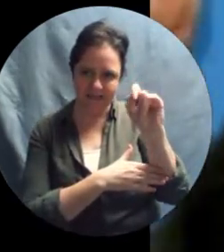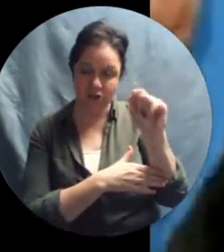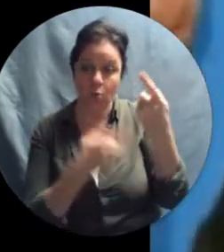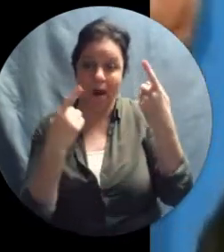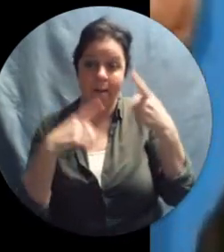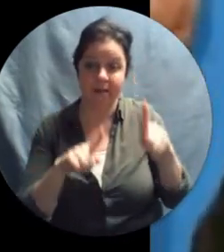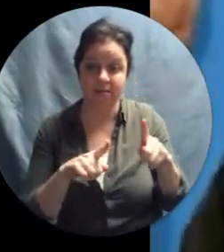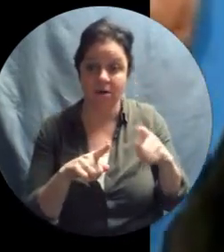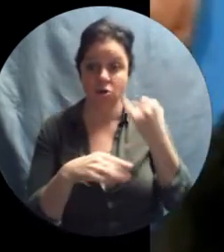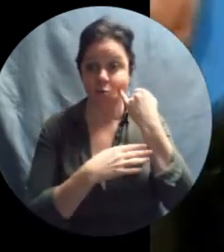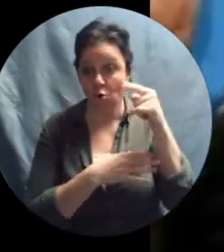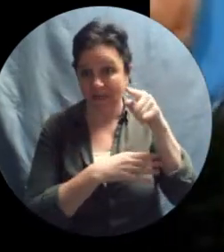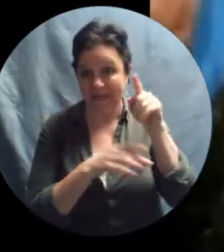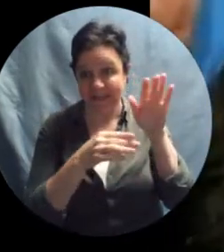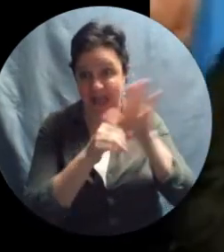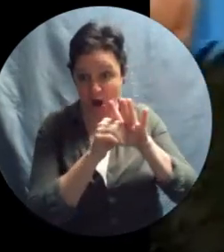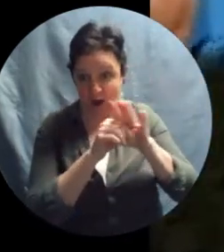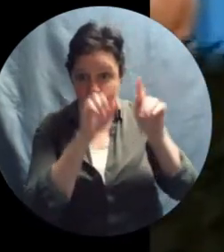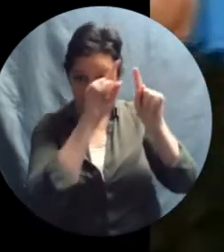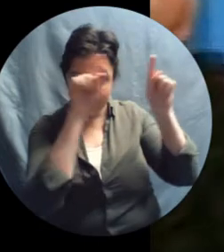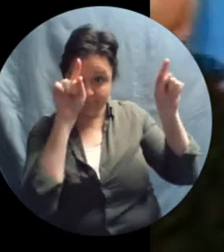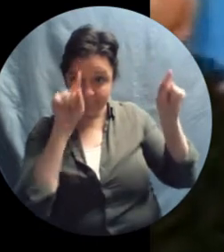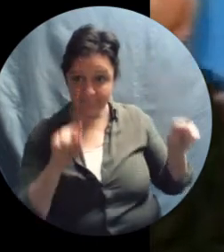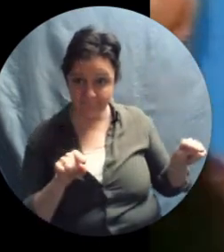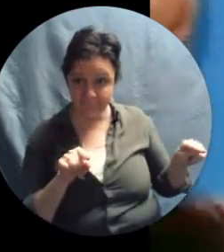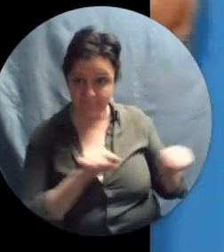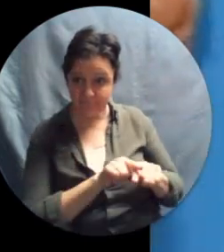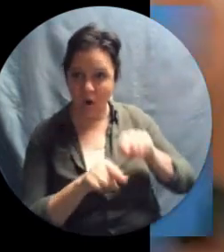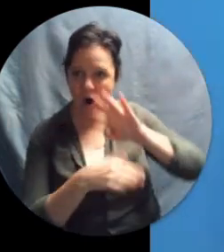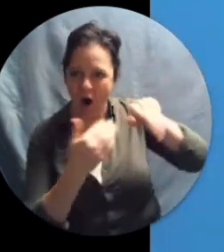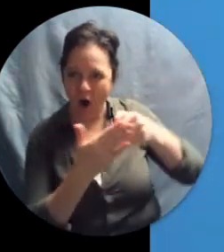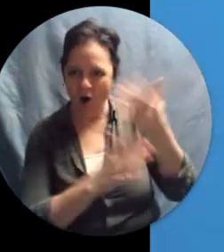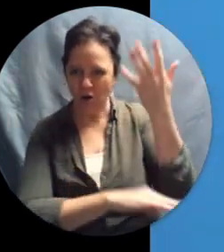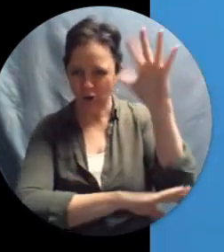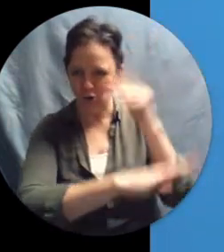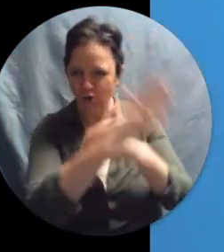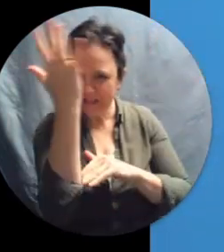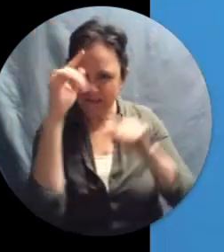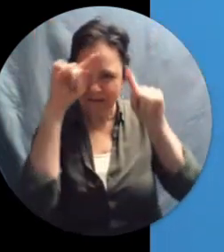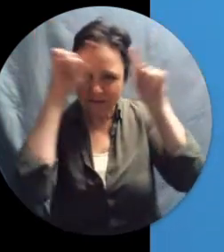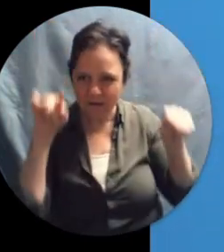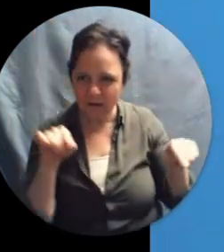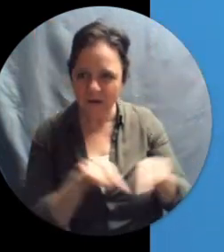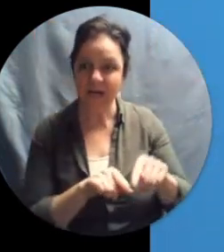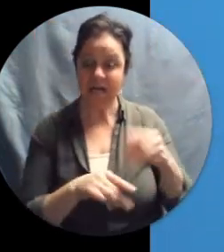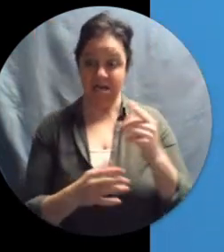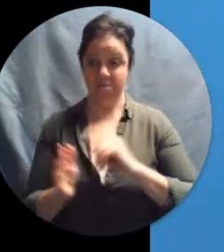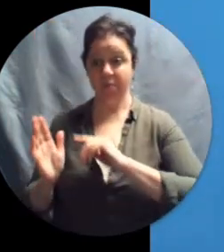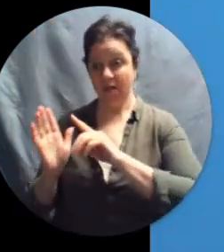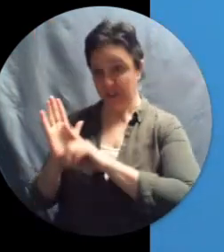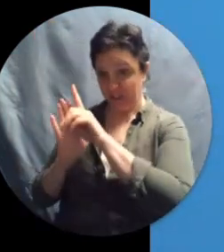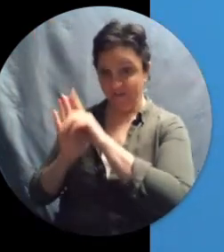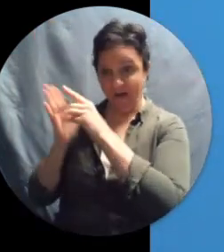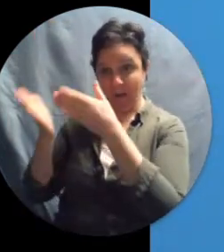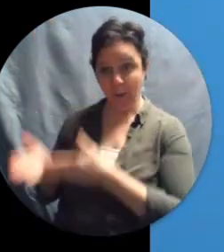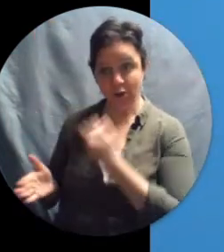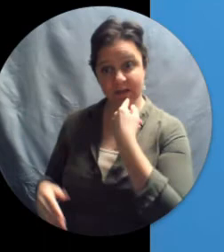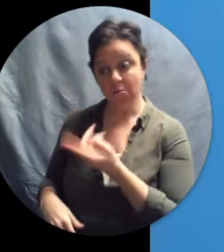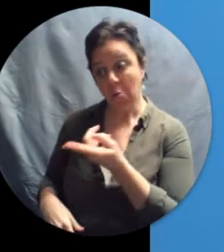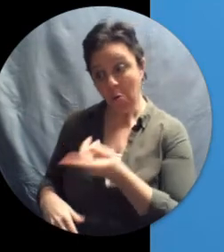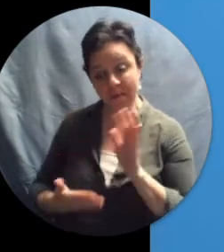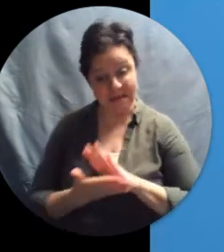is a forest, okay, and this is all trees, okay? And so a developer says, okay, it would be really nice